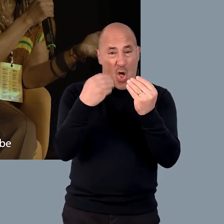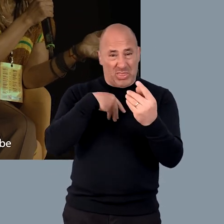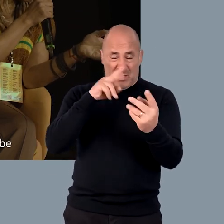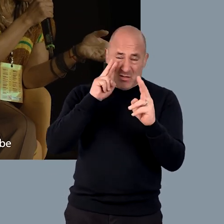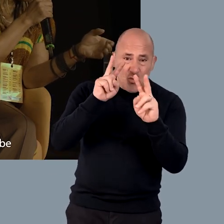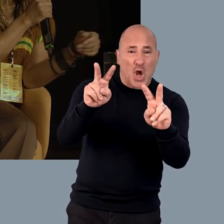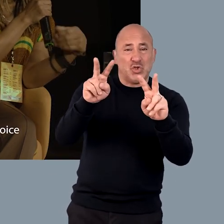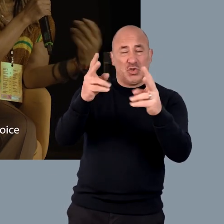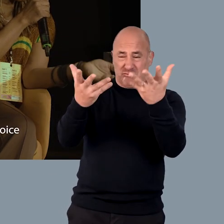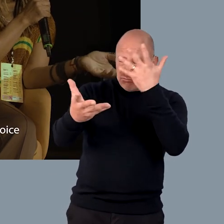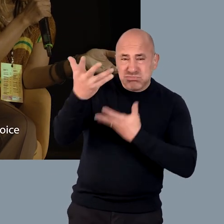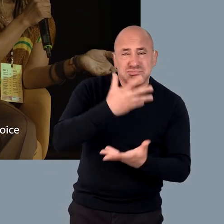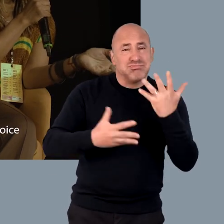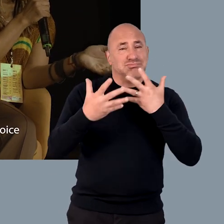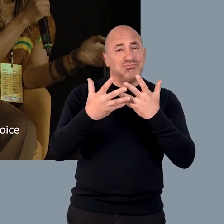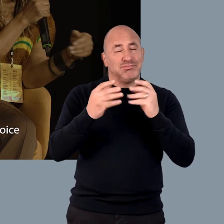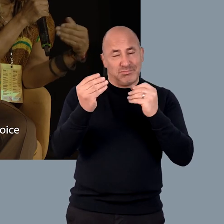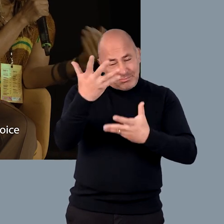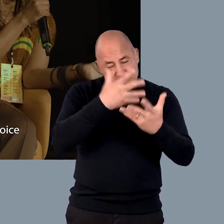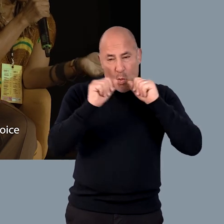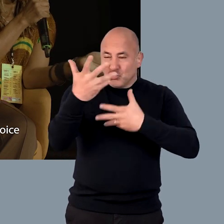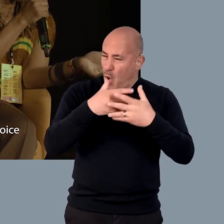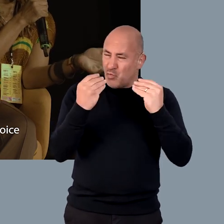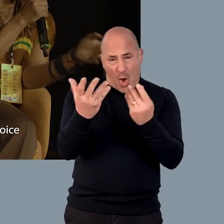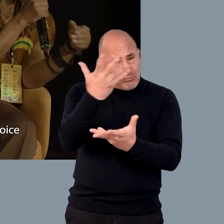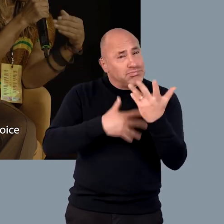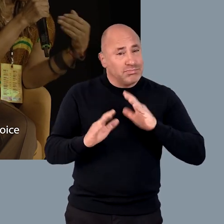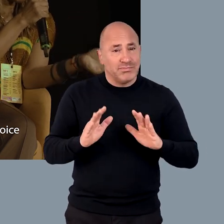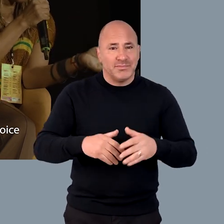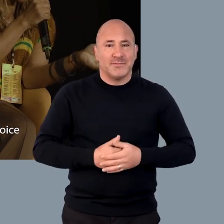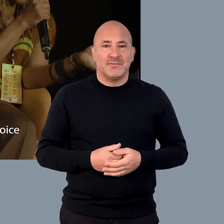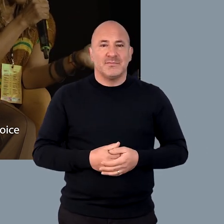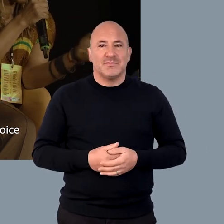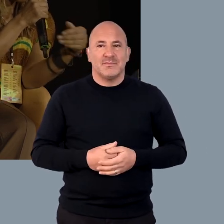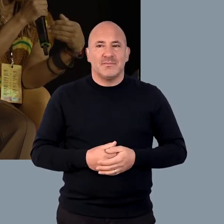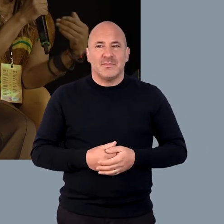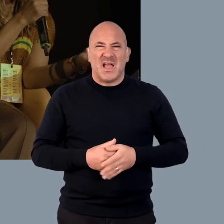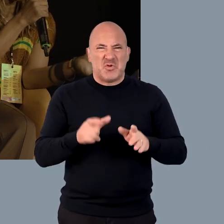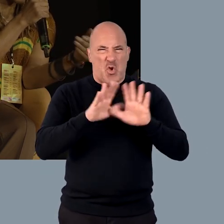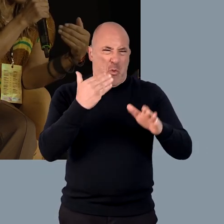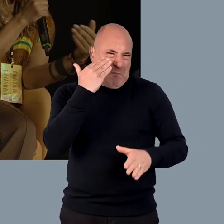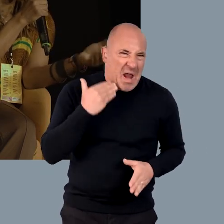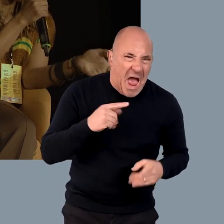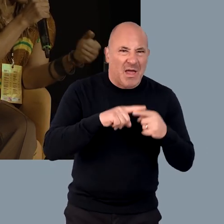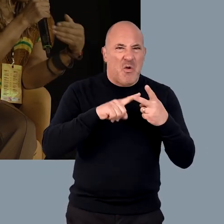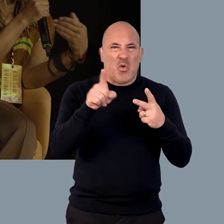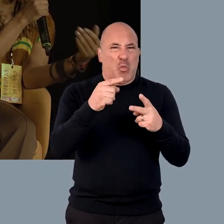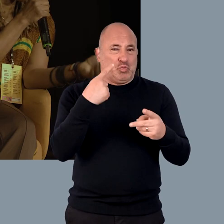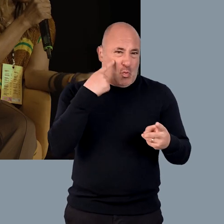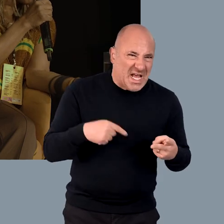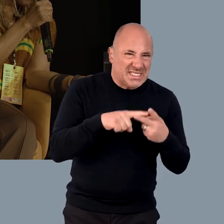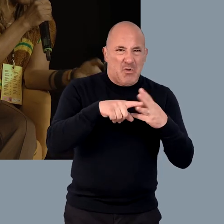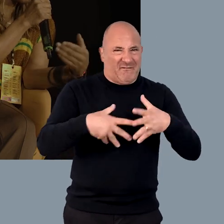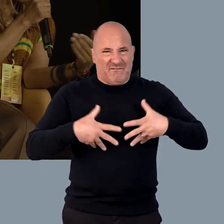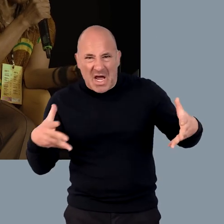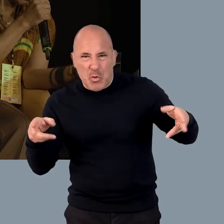artist you want to be, that you have a face worth seeing, a voice worth hearing, story worth telling. And you're not too black, you're not too white, you're